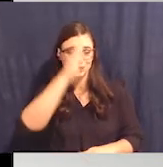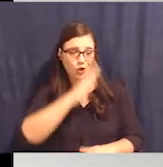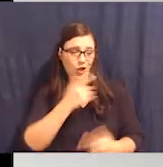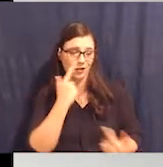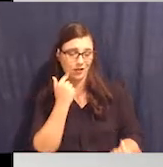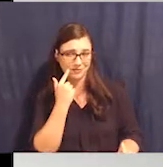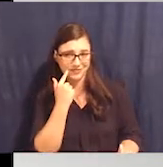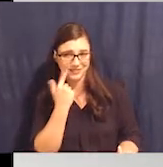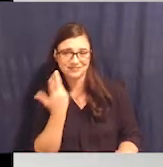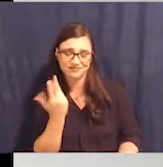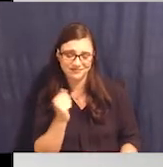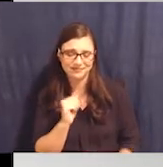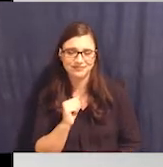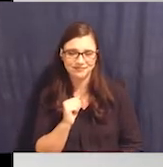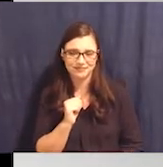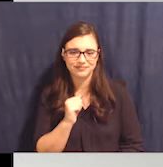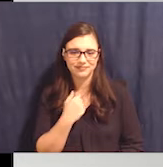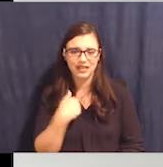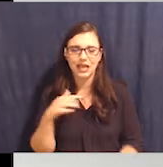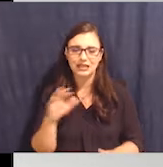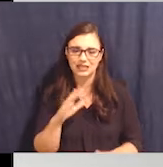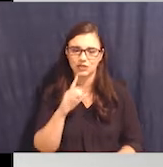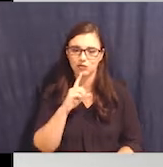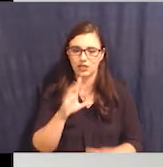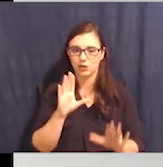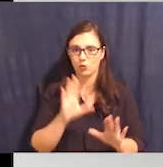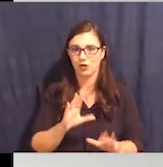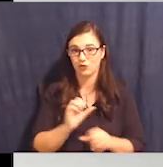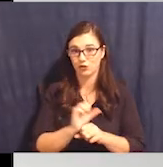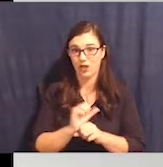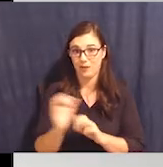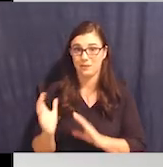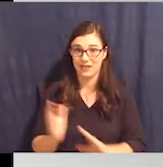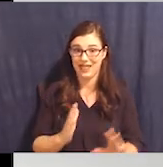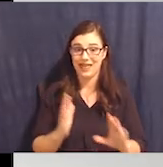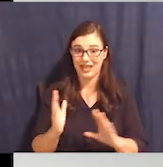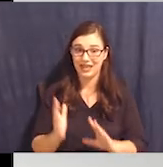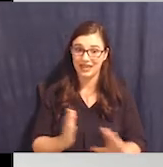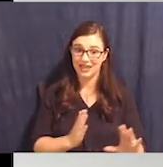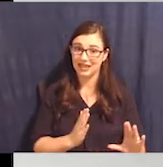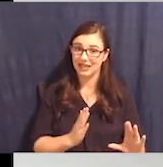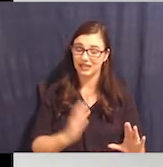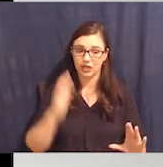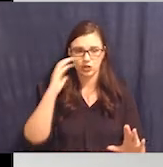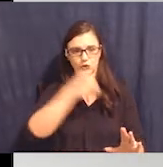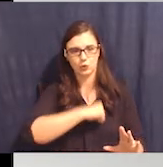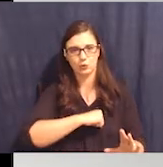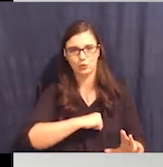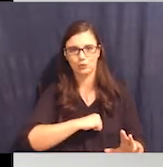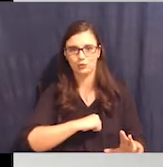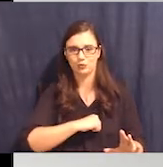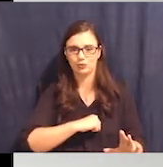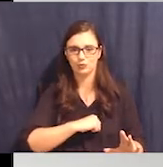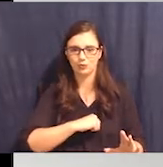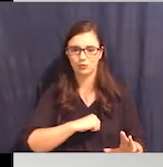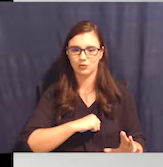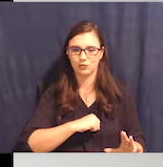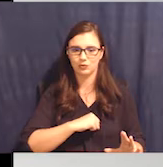God laughs. I did a really wonderful job planning and assumed,